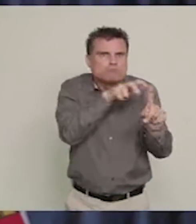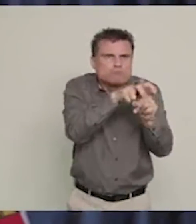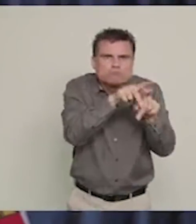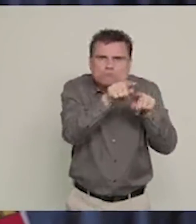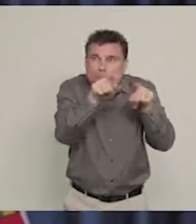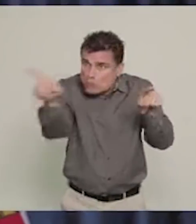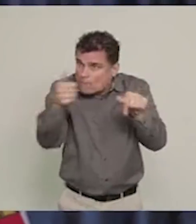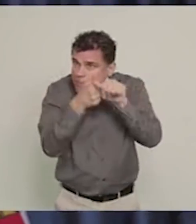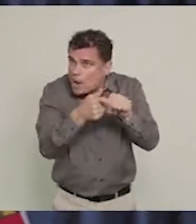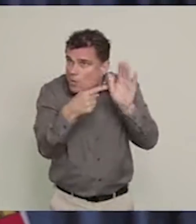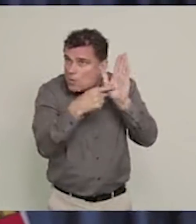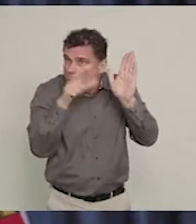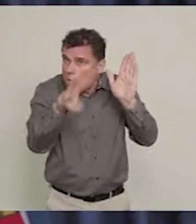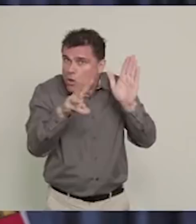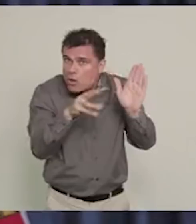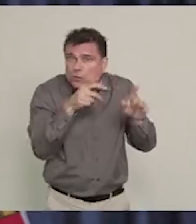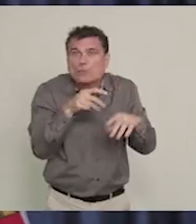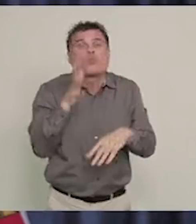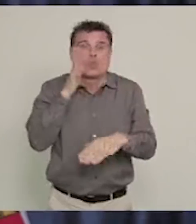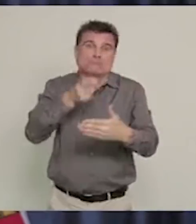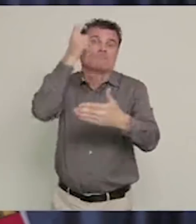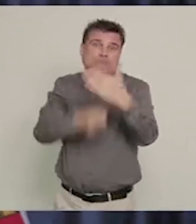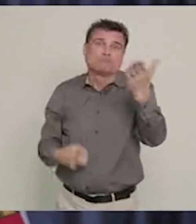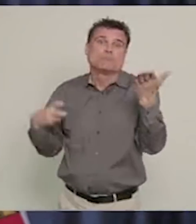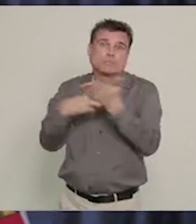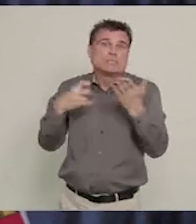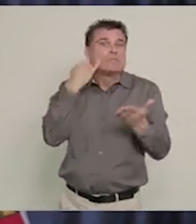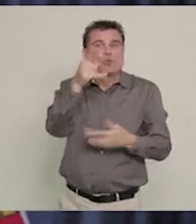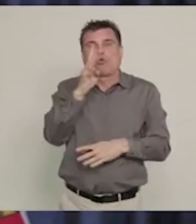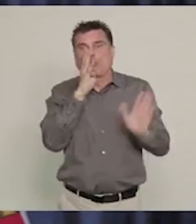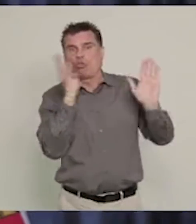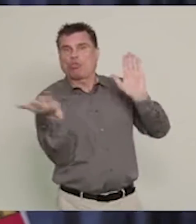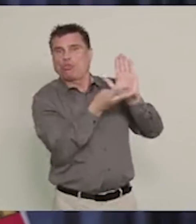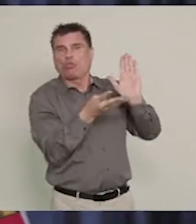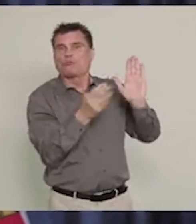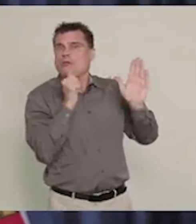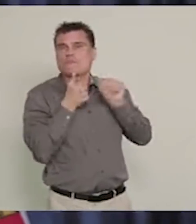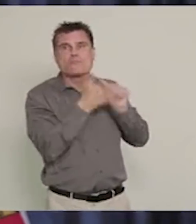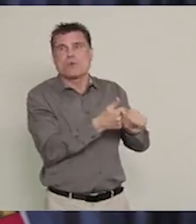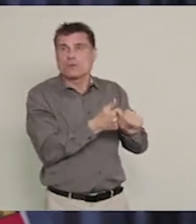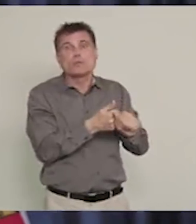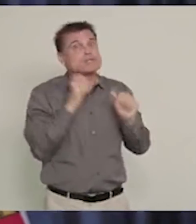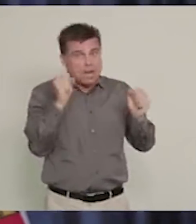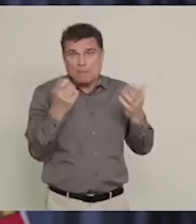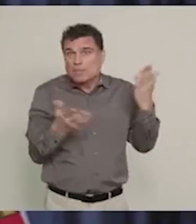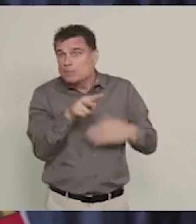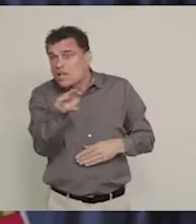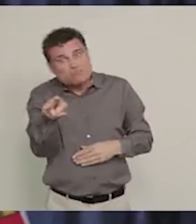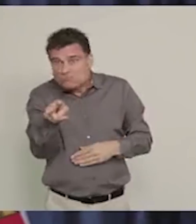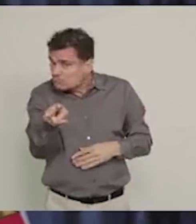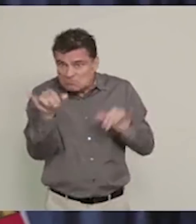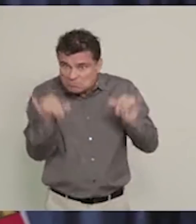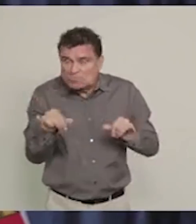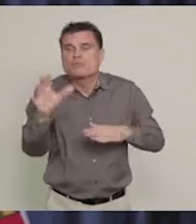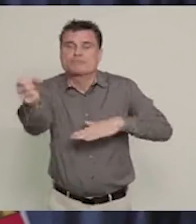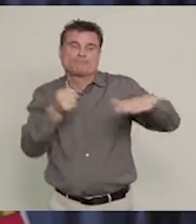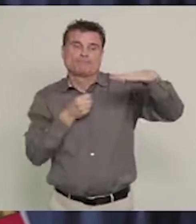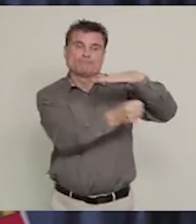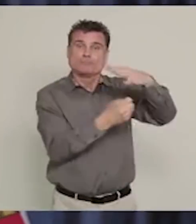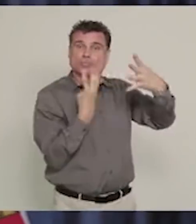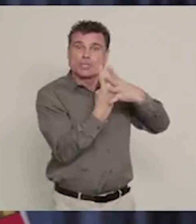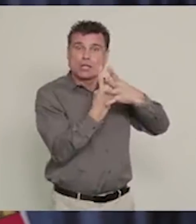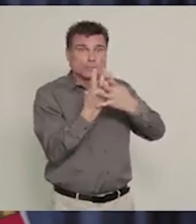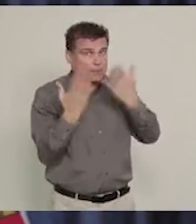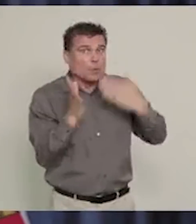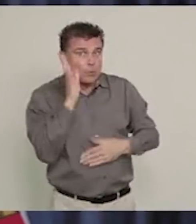The PHO's recommendations and orders include physical distancing, making sure that businesses ordered to close are staying closed,